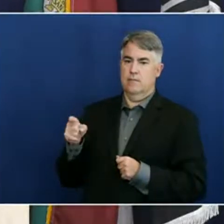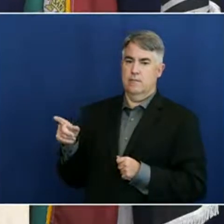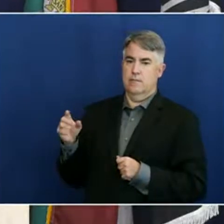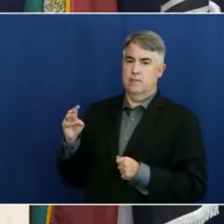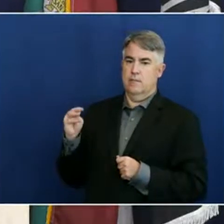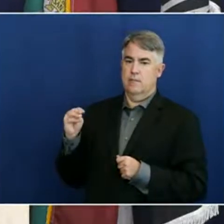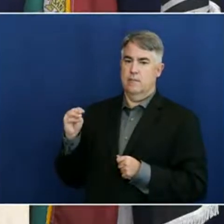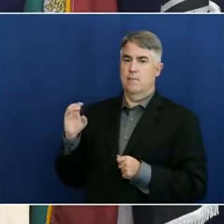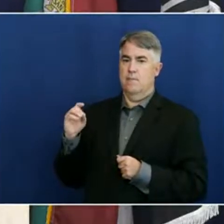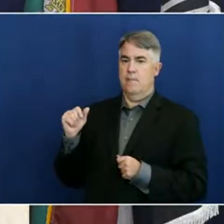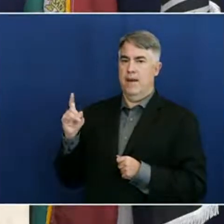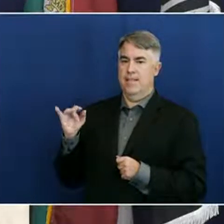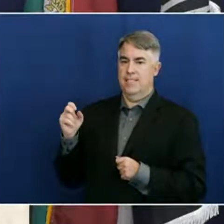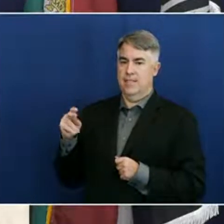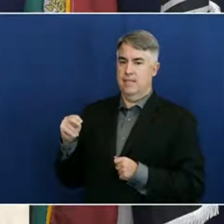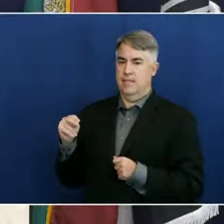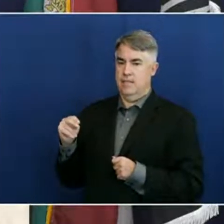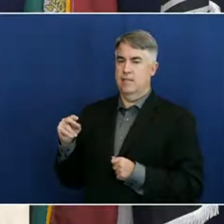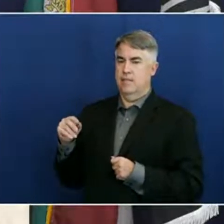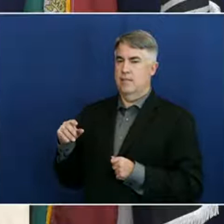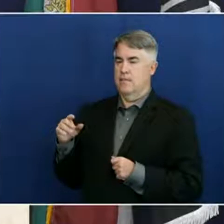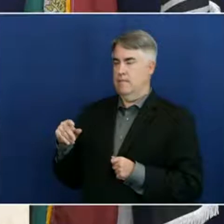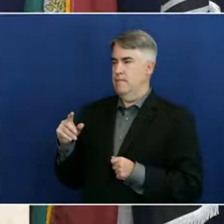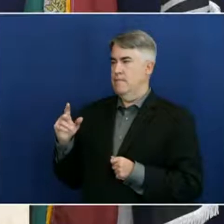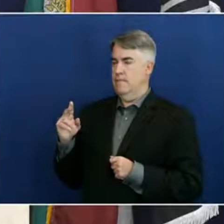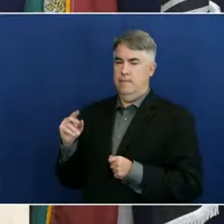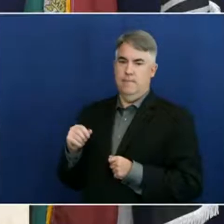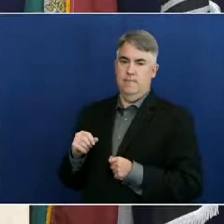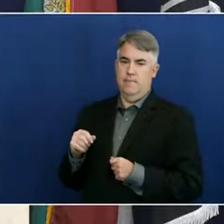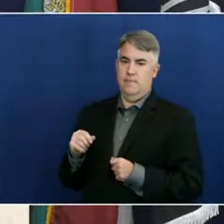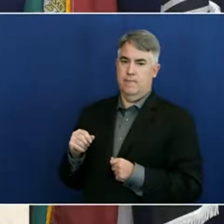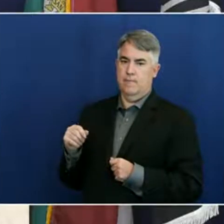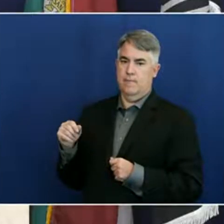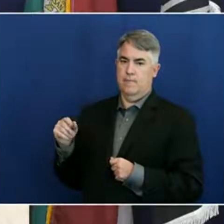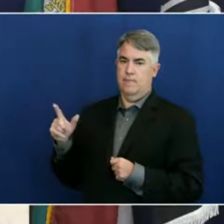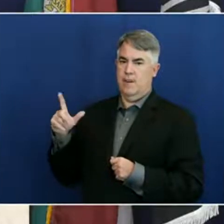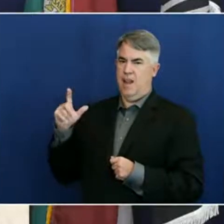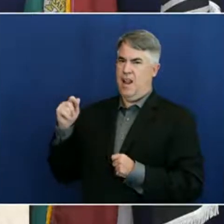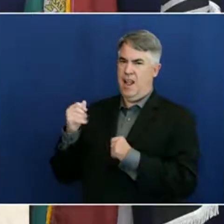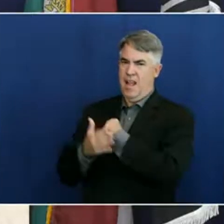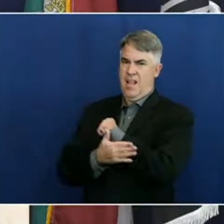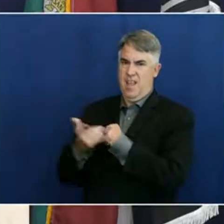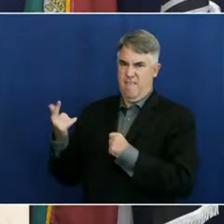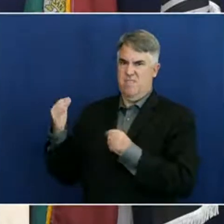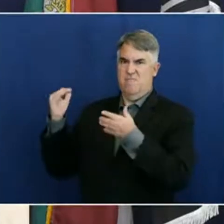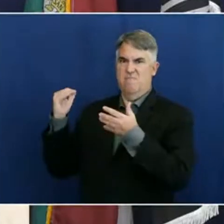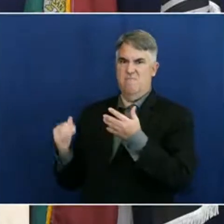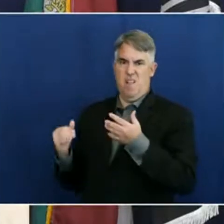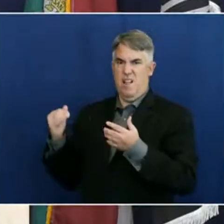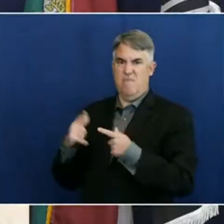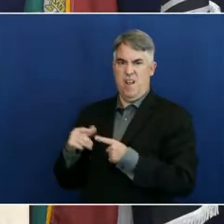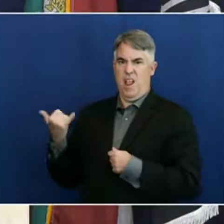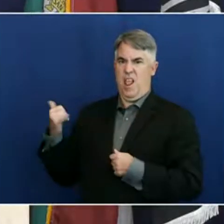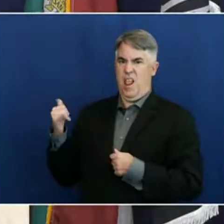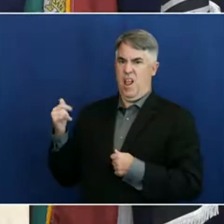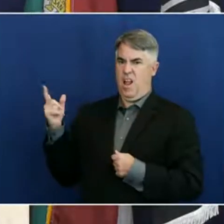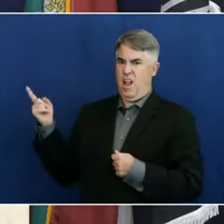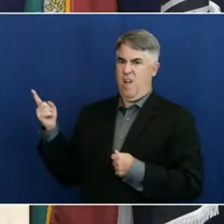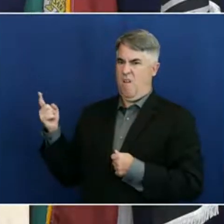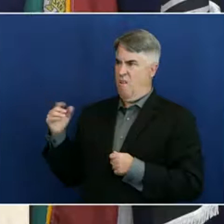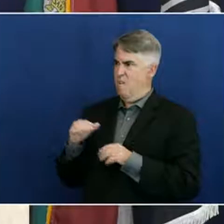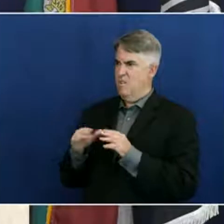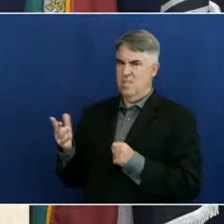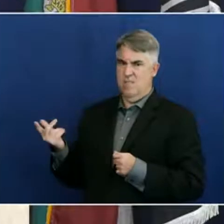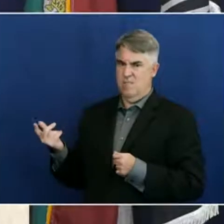KOSI. San Francisco and LA moved into the yellow tier on Tuesday. How close is San Diego to moving to the yellow tier, and what do we need to do to get